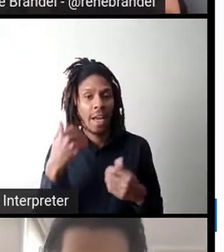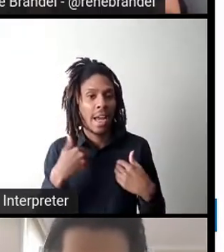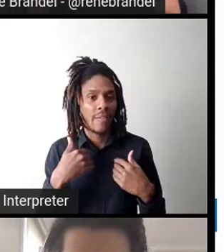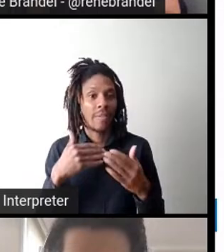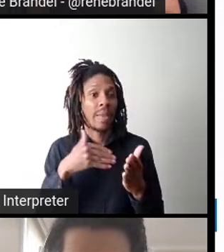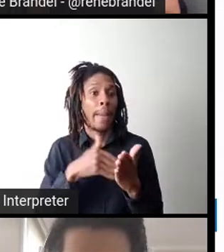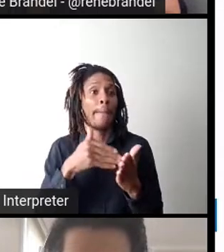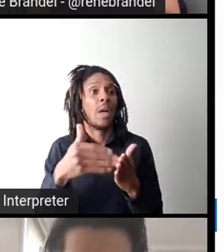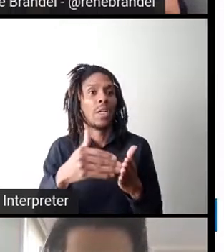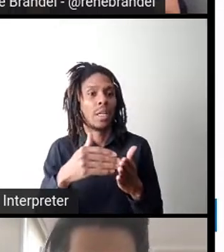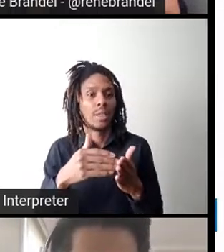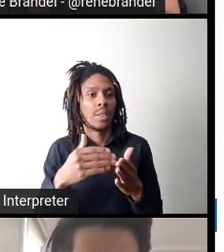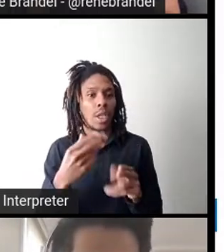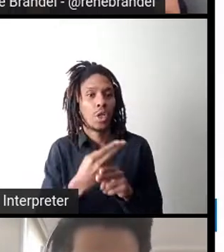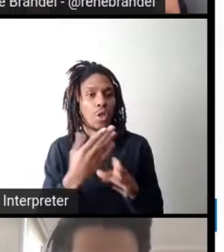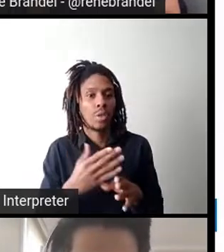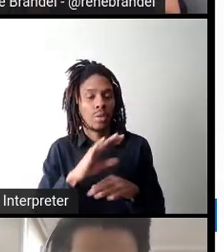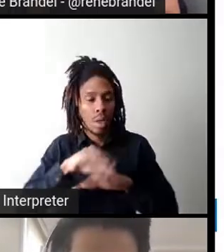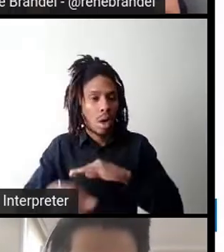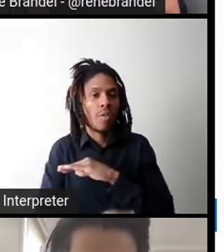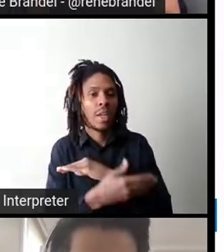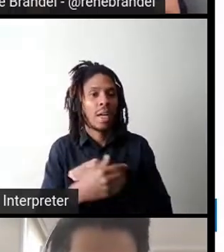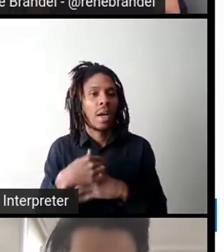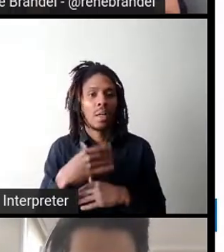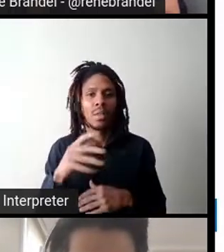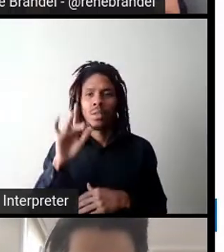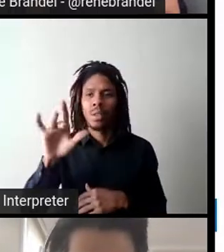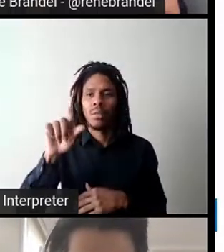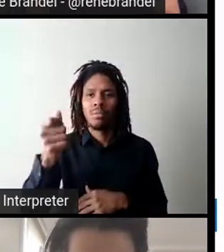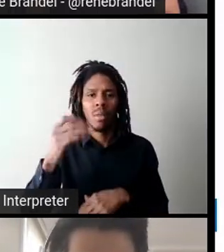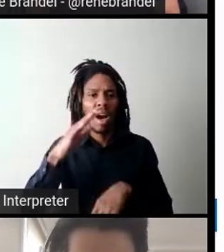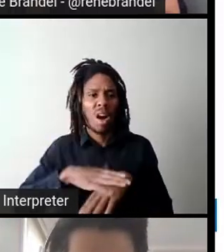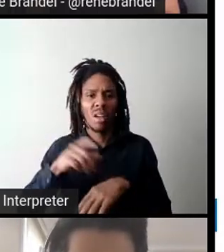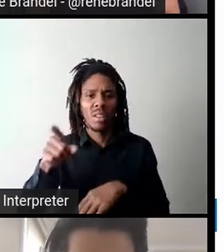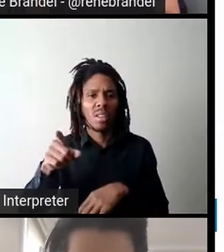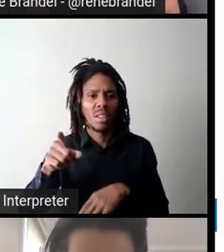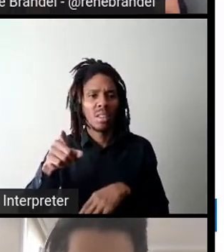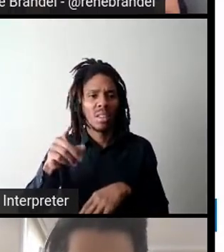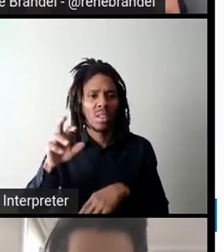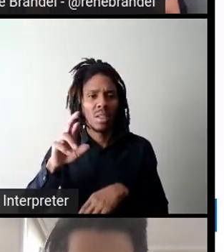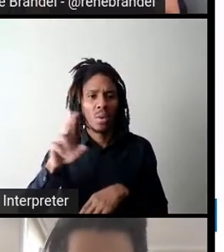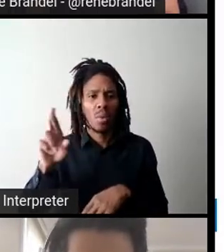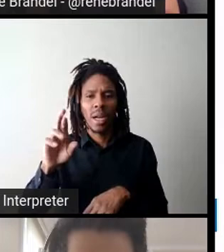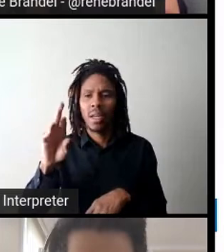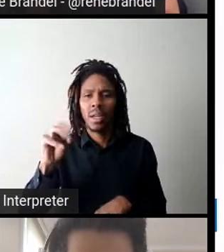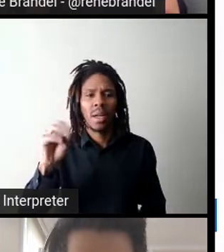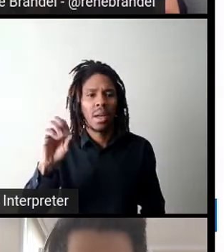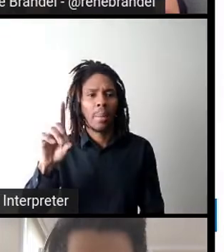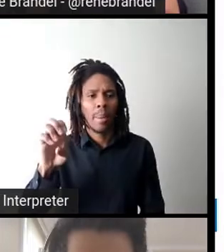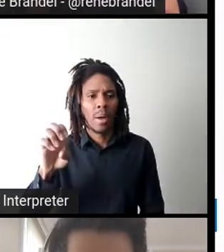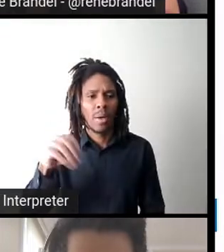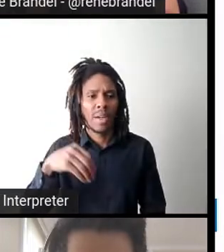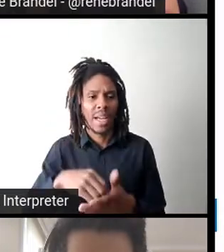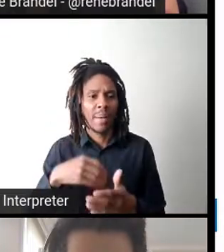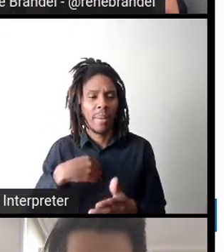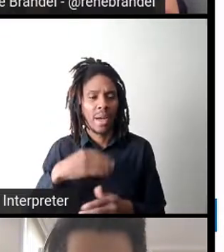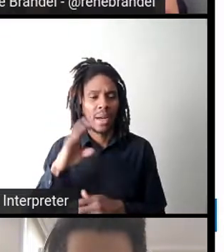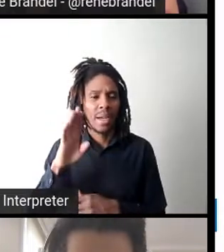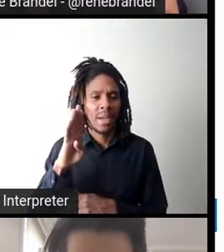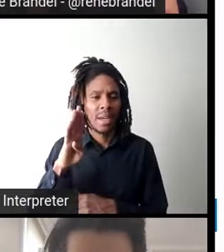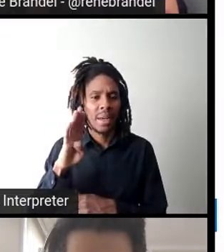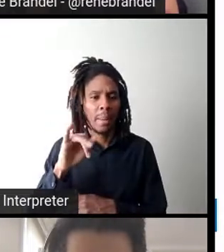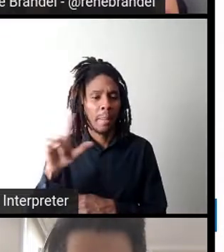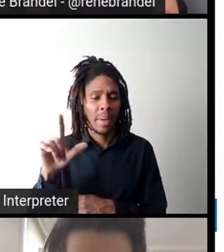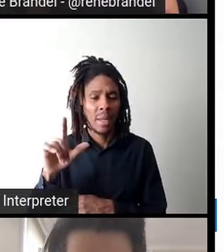users overnight, all I'd have to do is turn on that, turn on the right mode in my billing model for